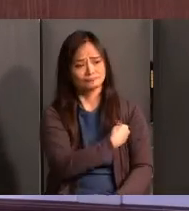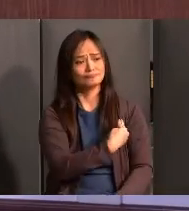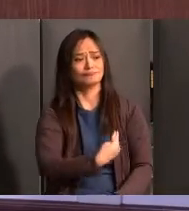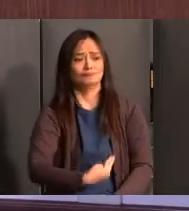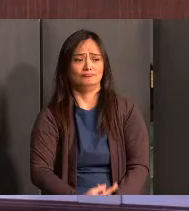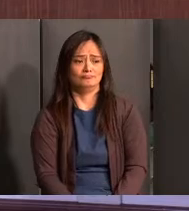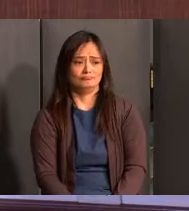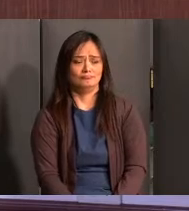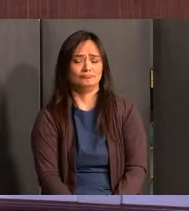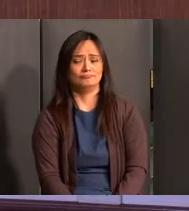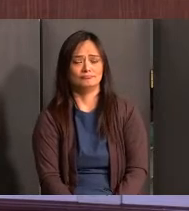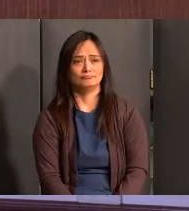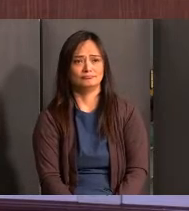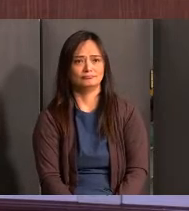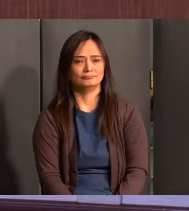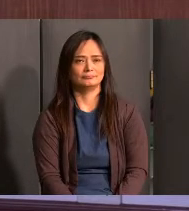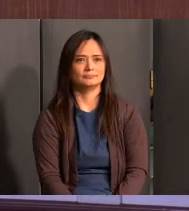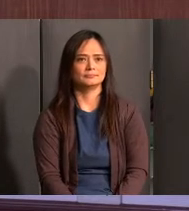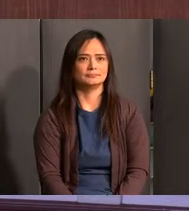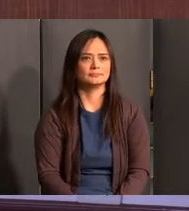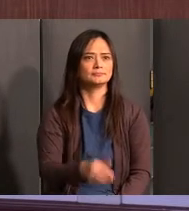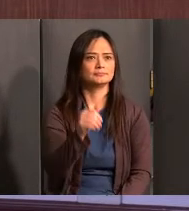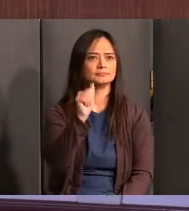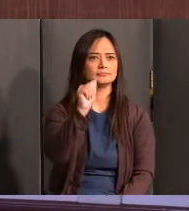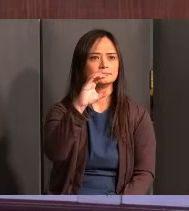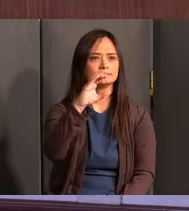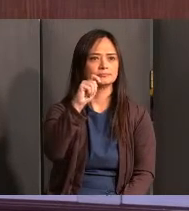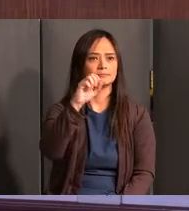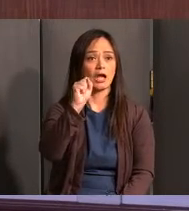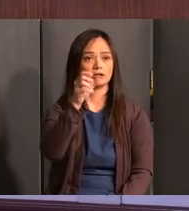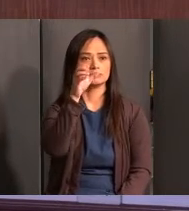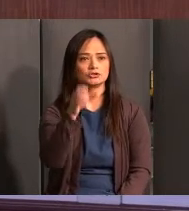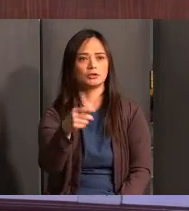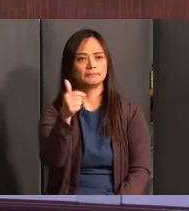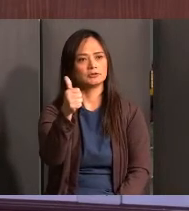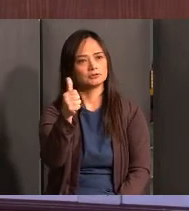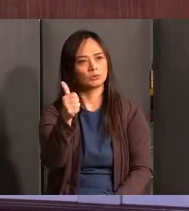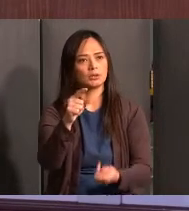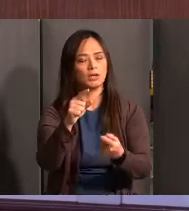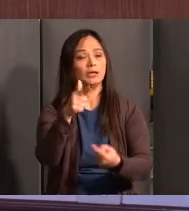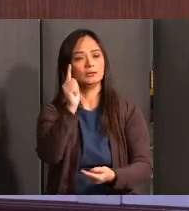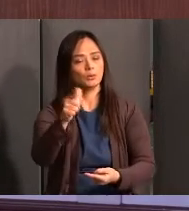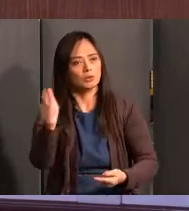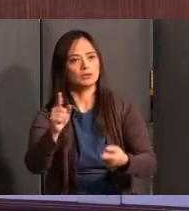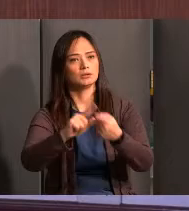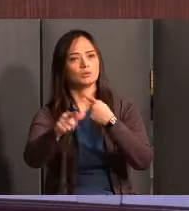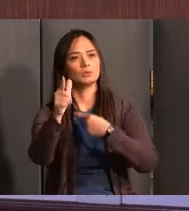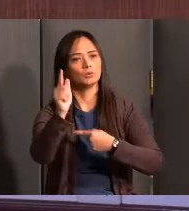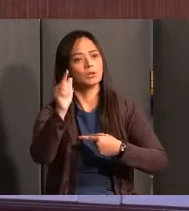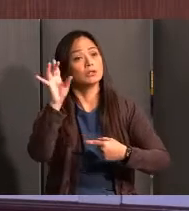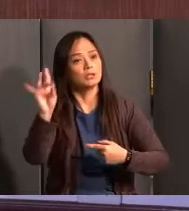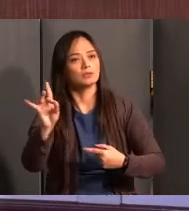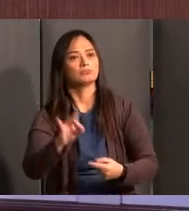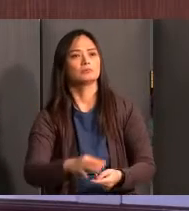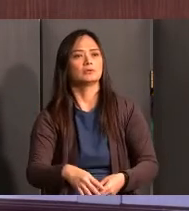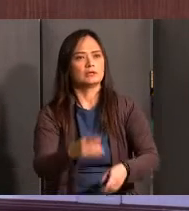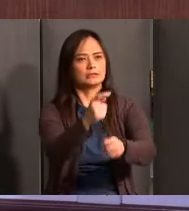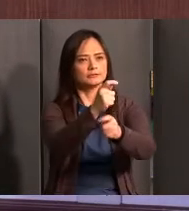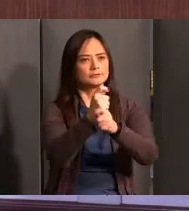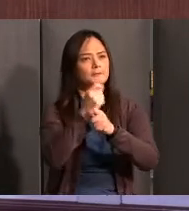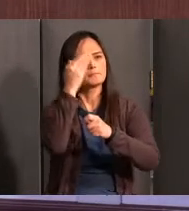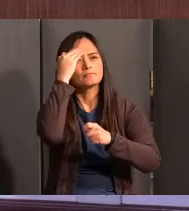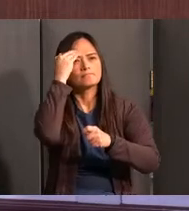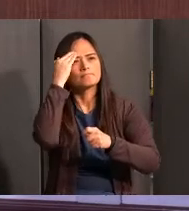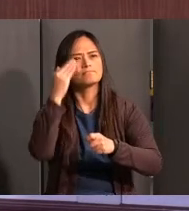verse 28. Ano sabi rito ni Apostle Paul? He was talking to the elders doon sa Ephesus. He said, "Take